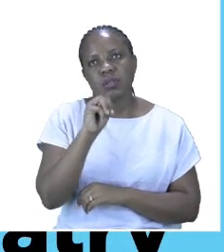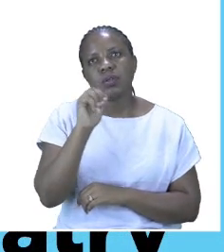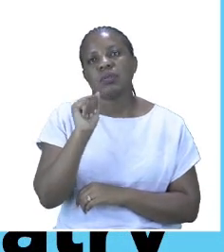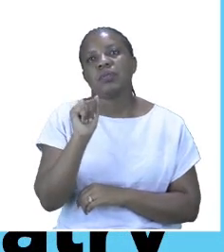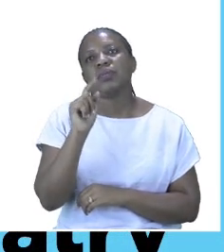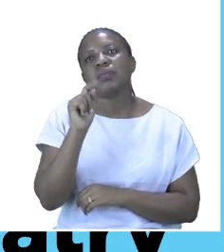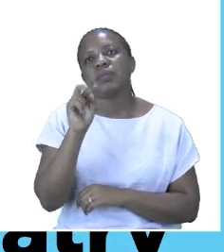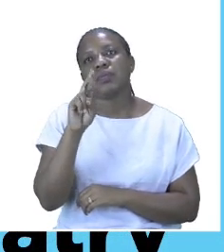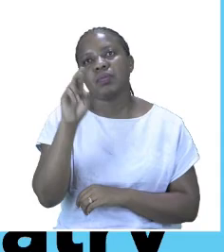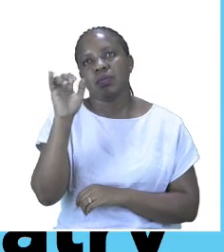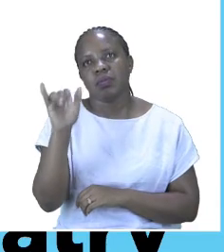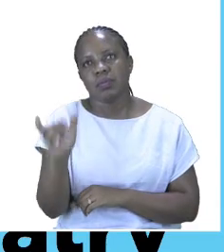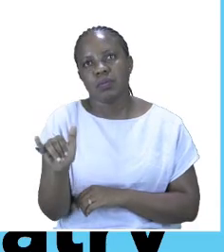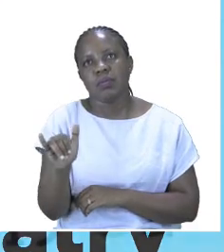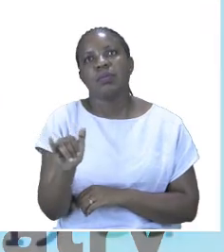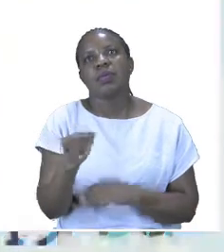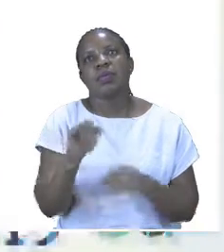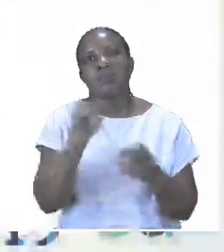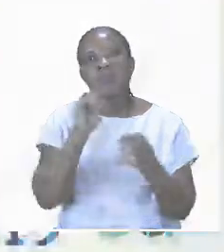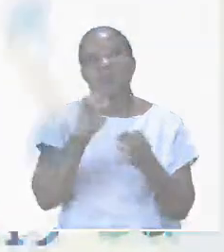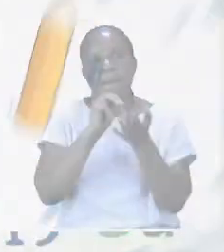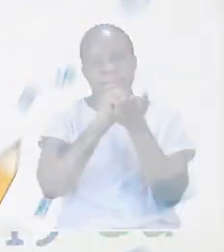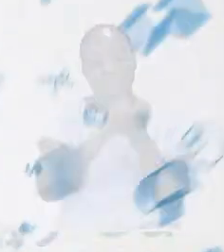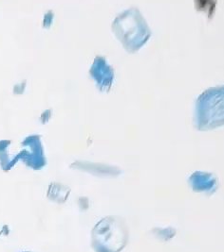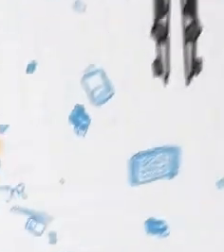geometry and maths.